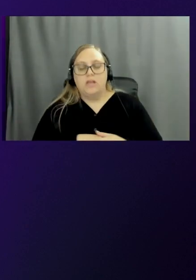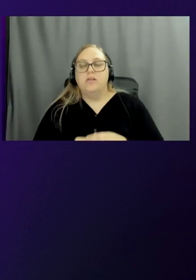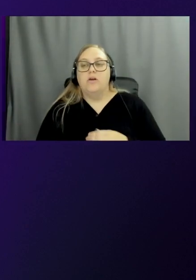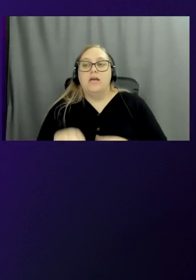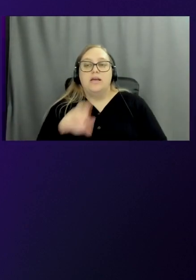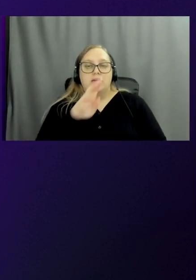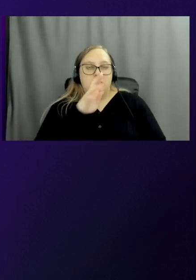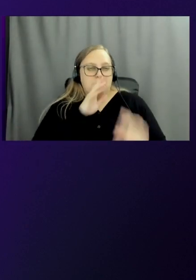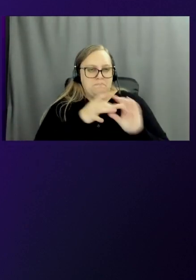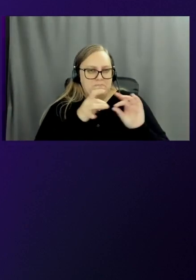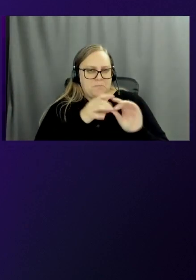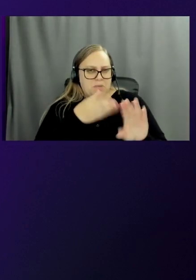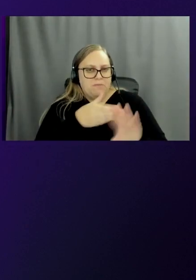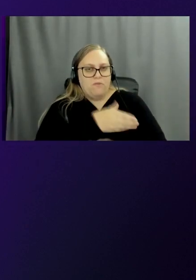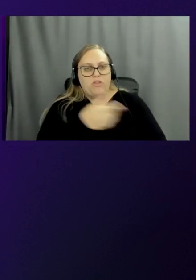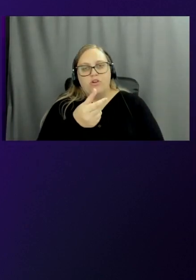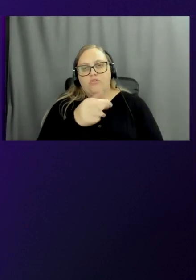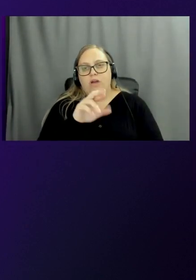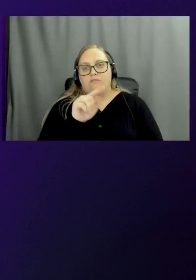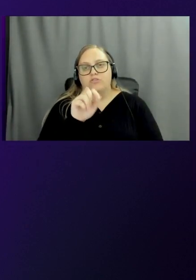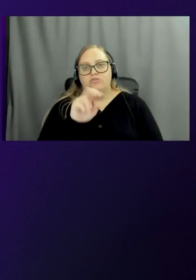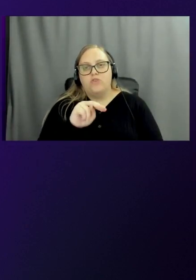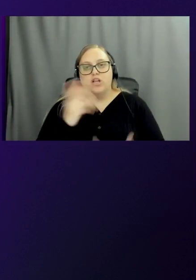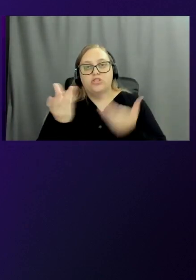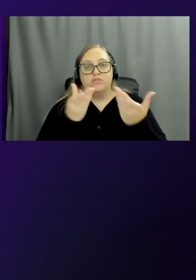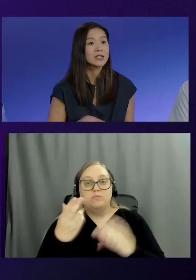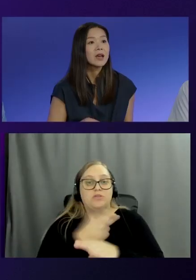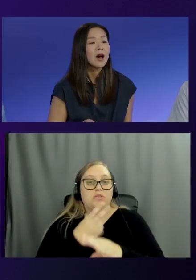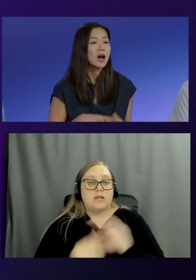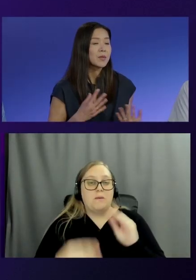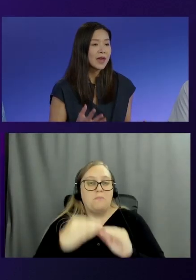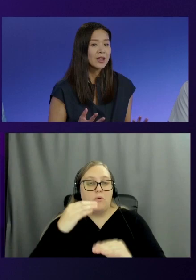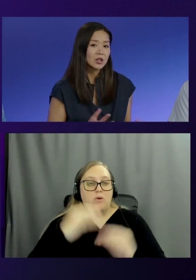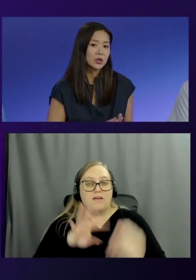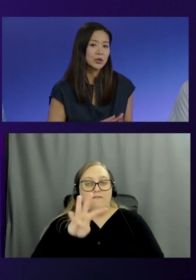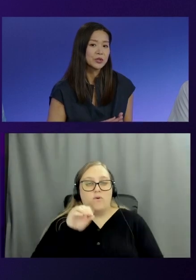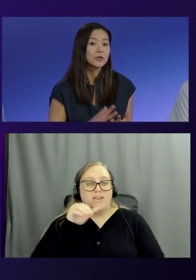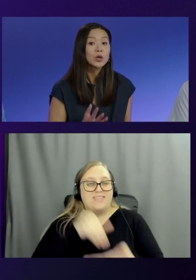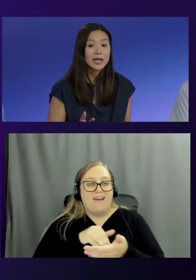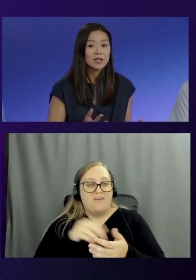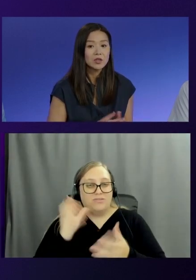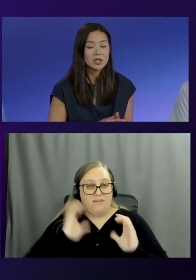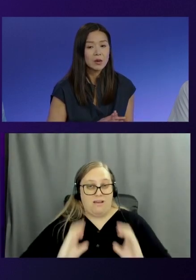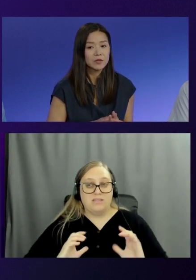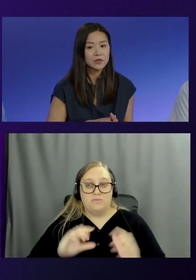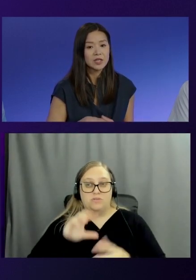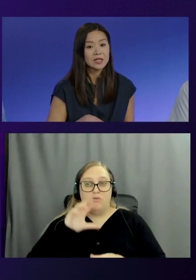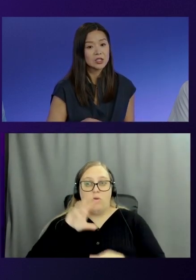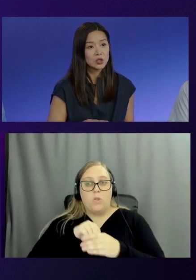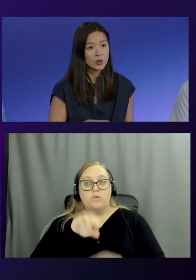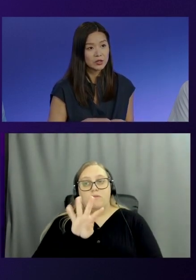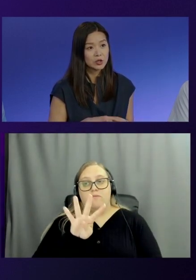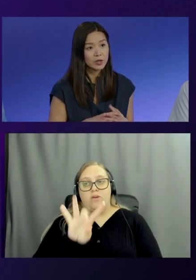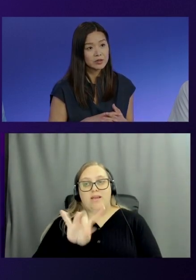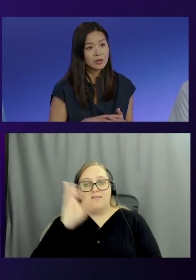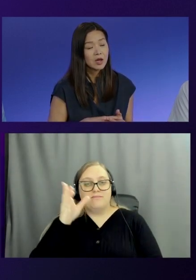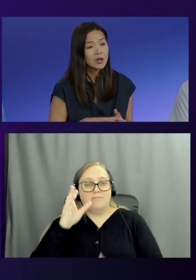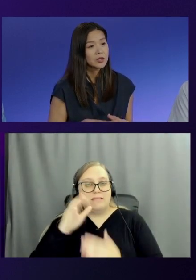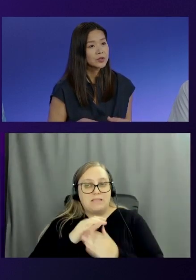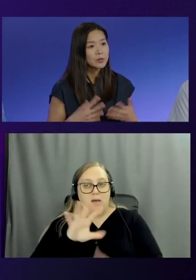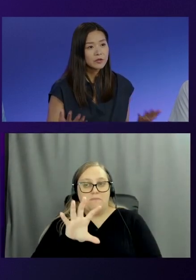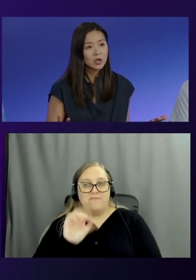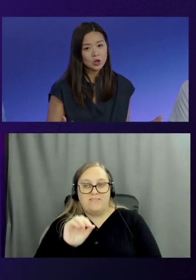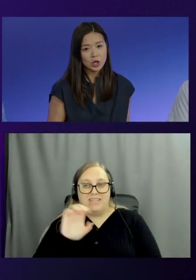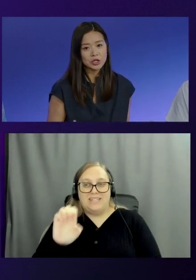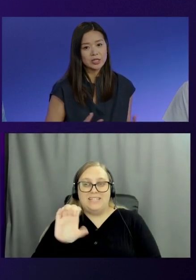Graviton-based services are now being used by over 40,000 customers, and that includes 48 of the top 50 EC2 customers.